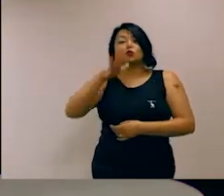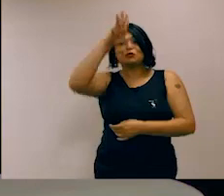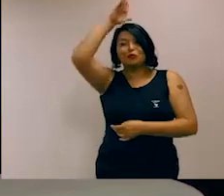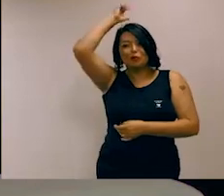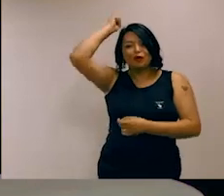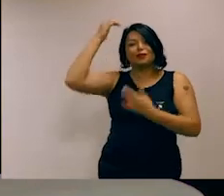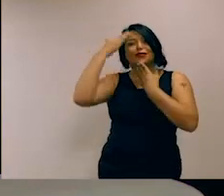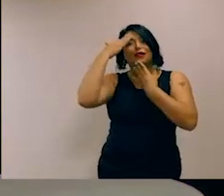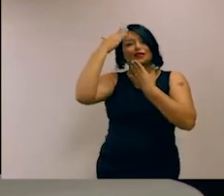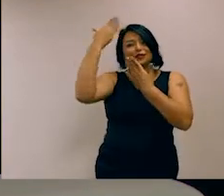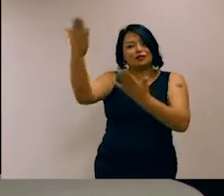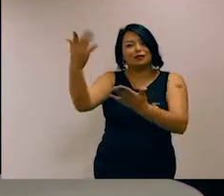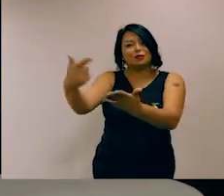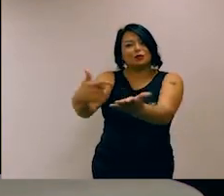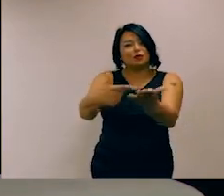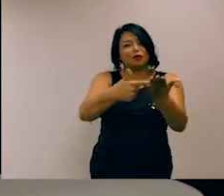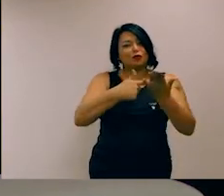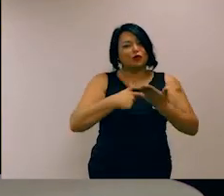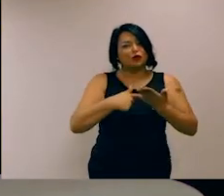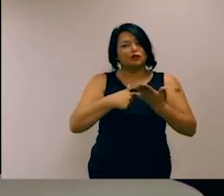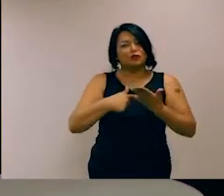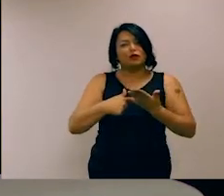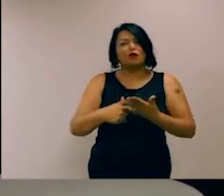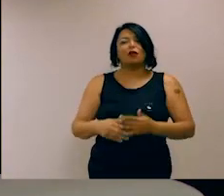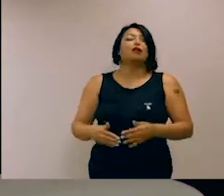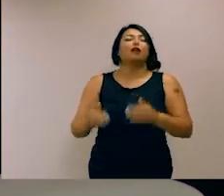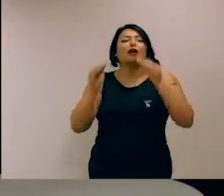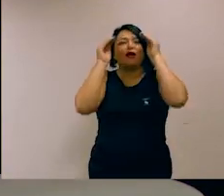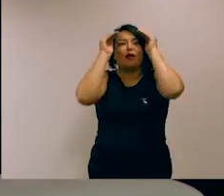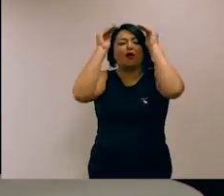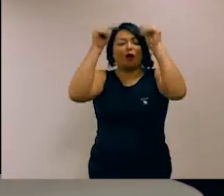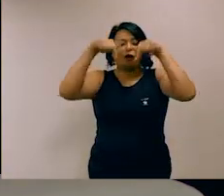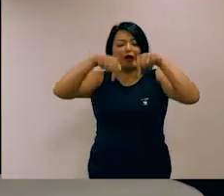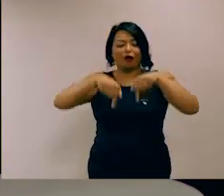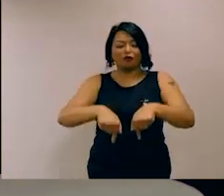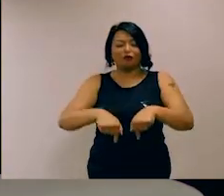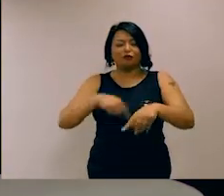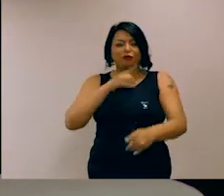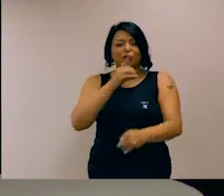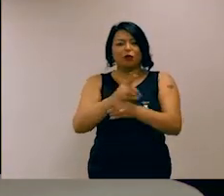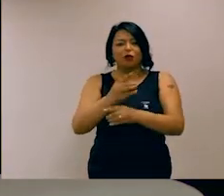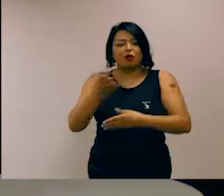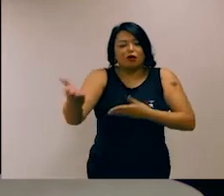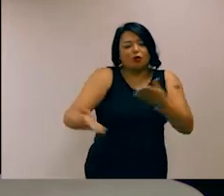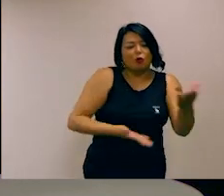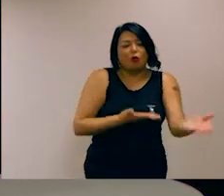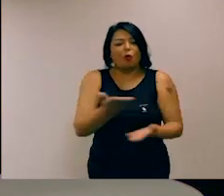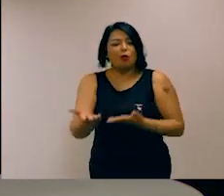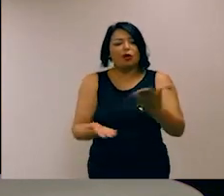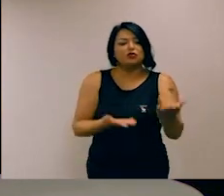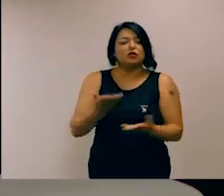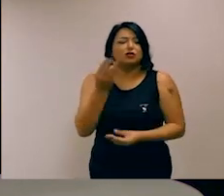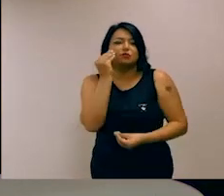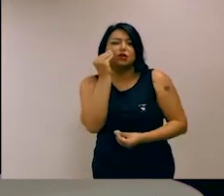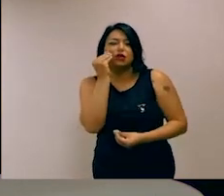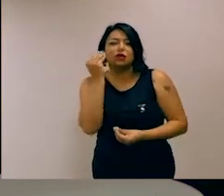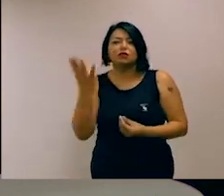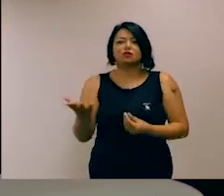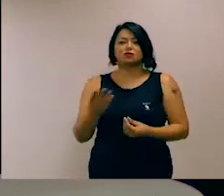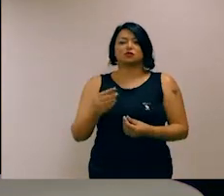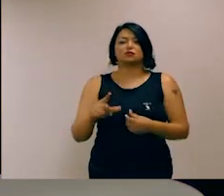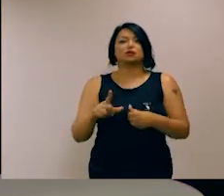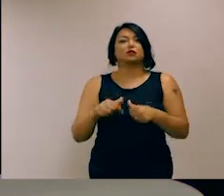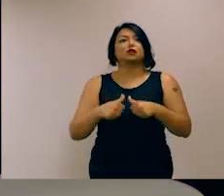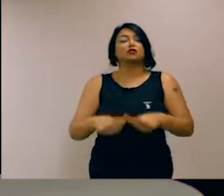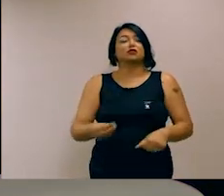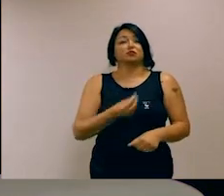On behalf of our organization, thank you for the invitation. It's a great honor to be here to share a little bit with you what we